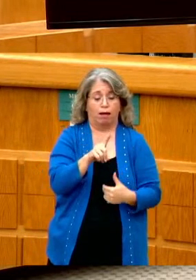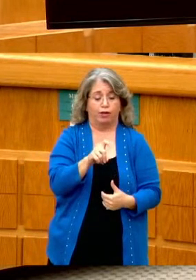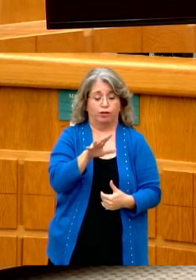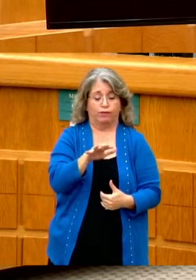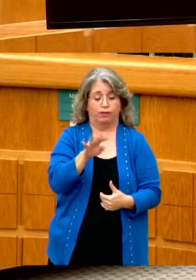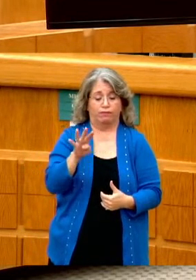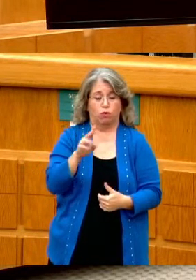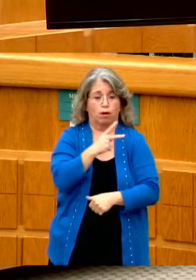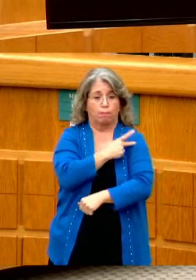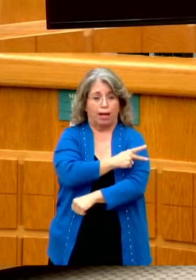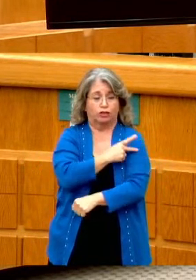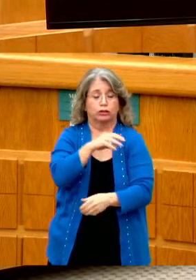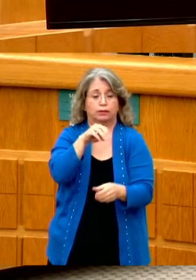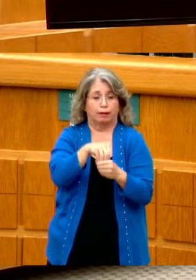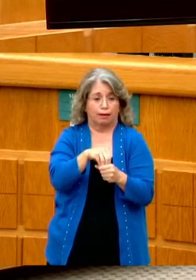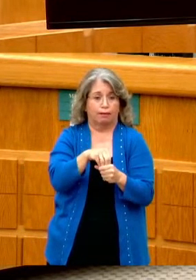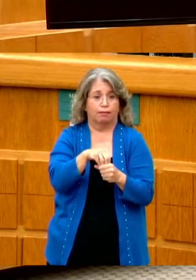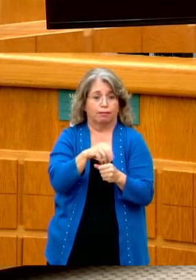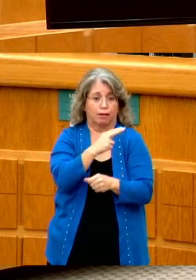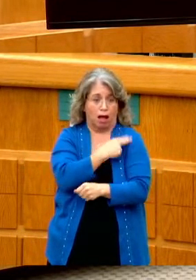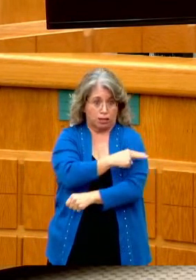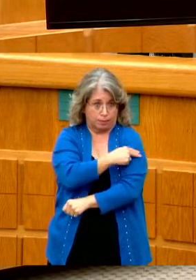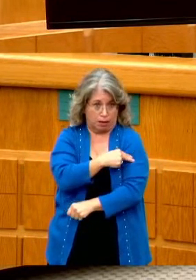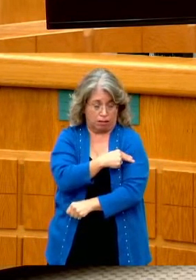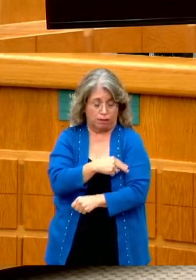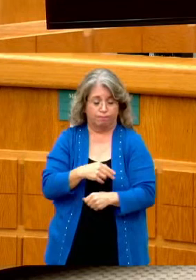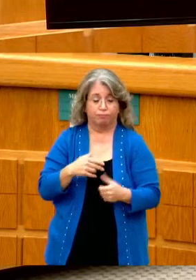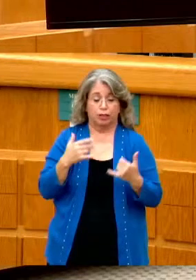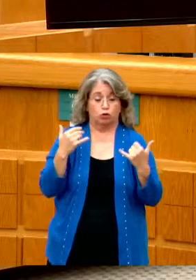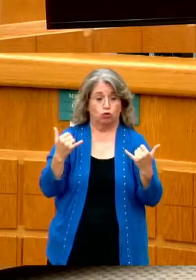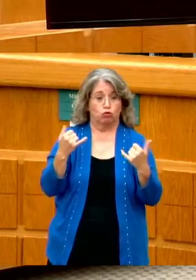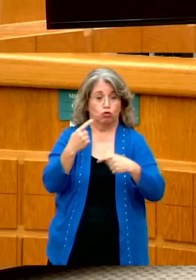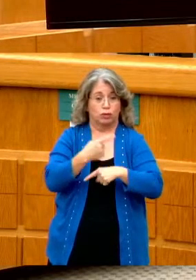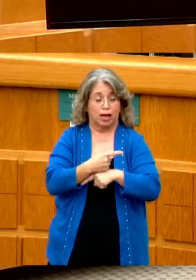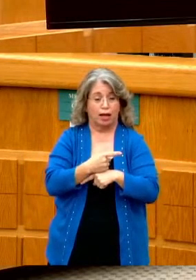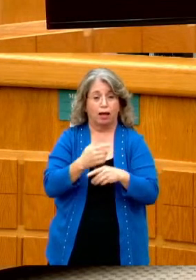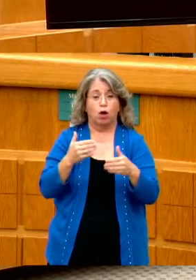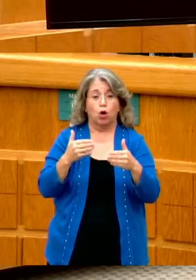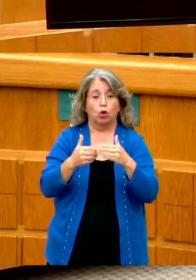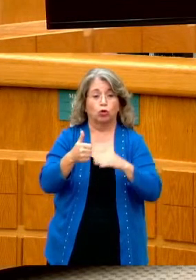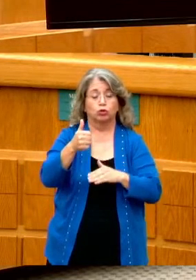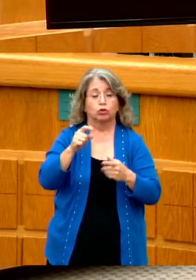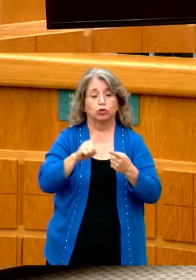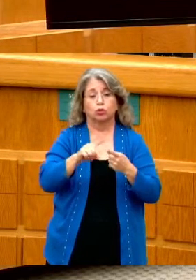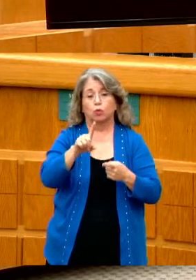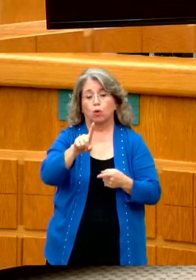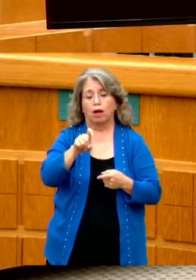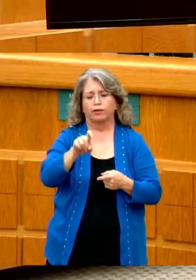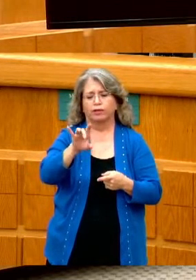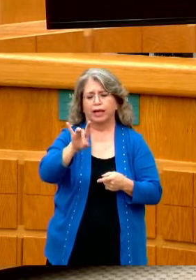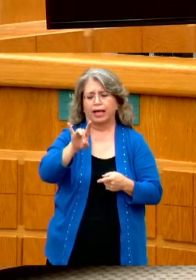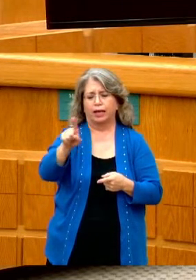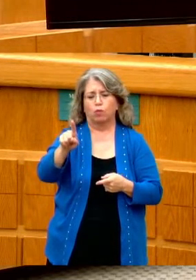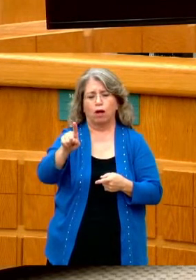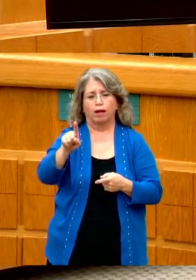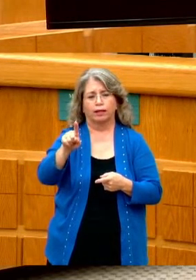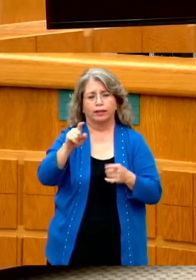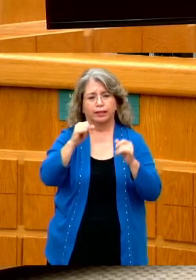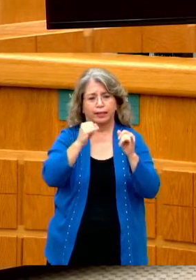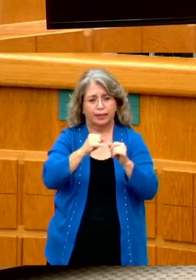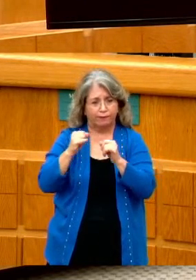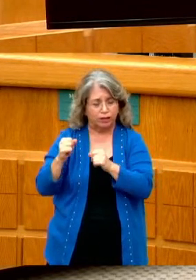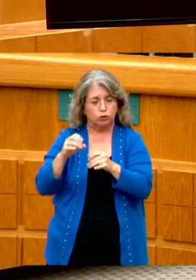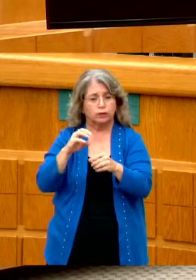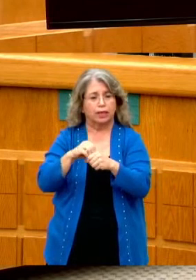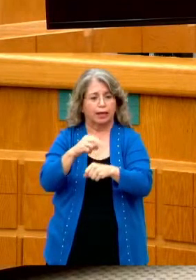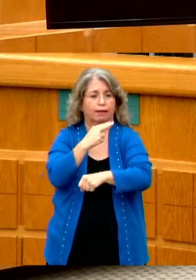had COVID-19 in the hospital. And if you look at today, we're closer to 181 individuals in the hospital